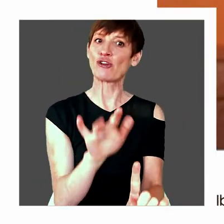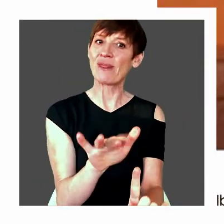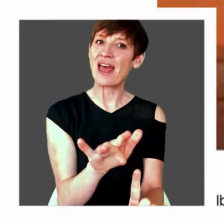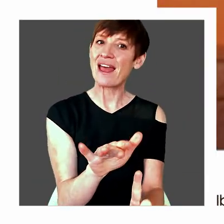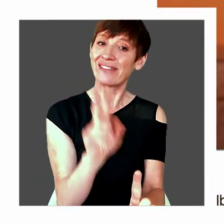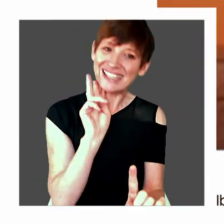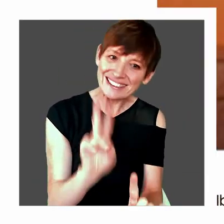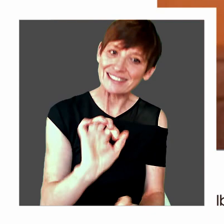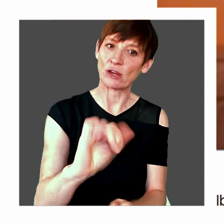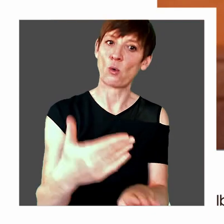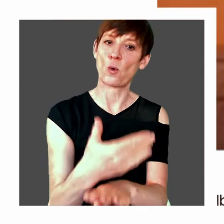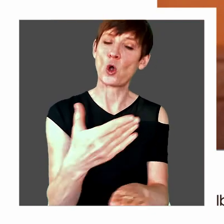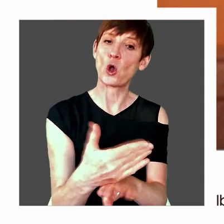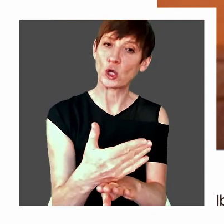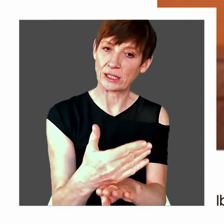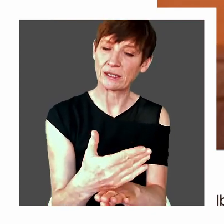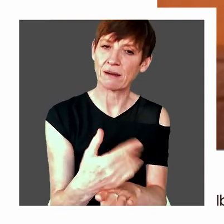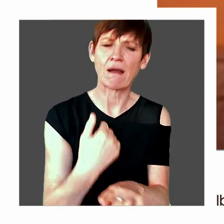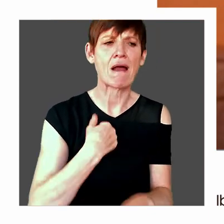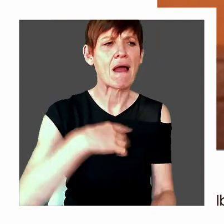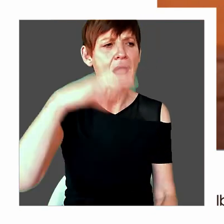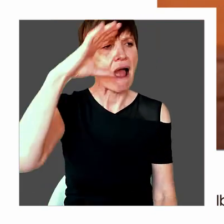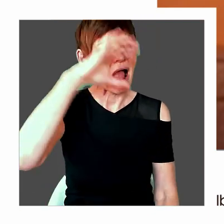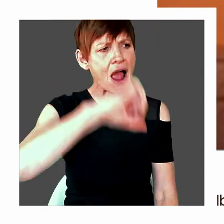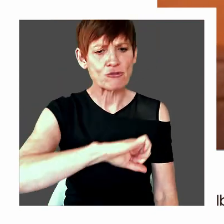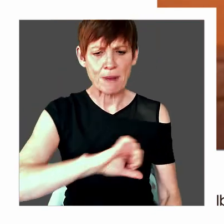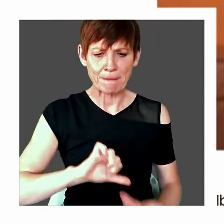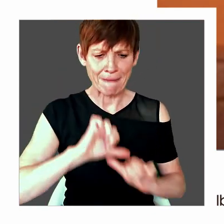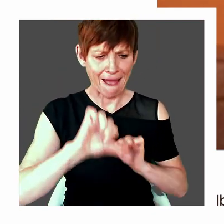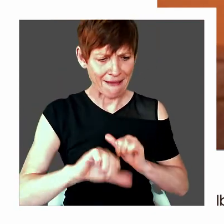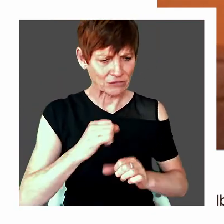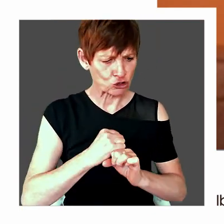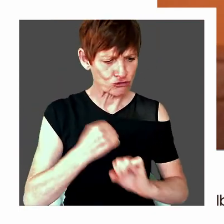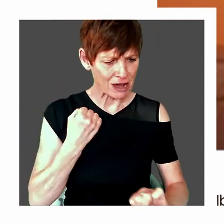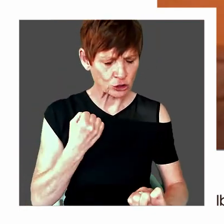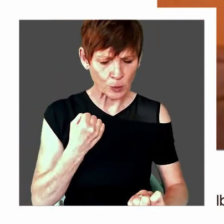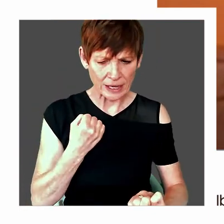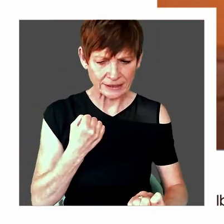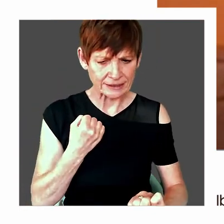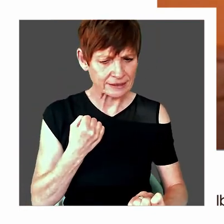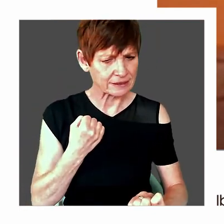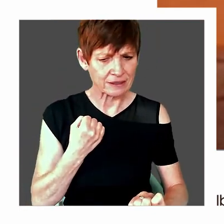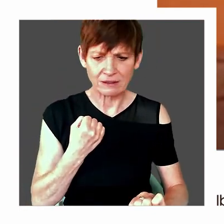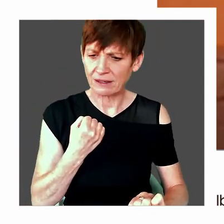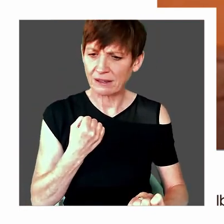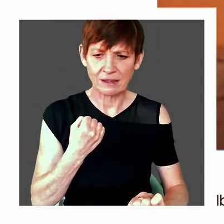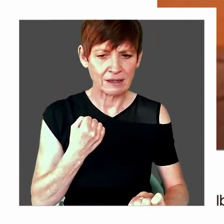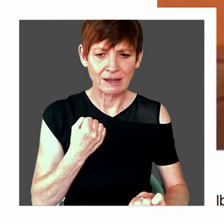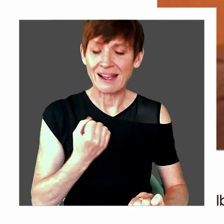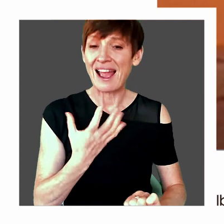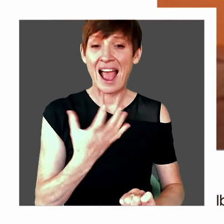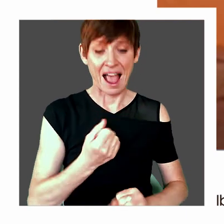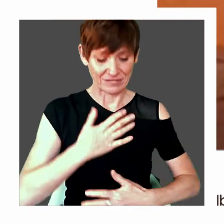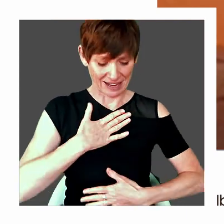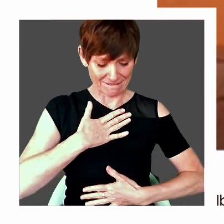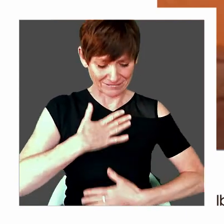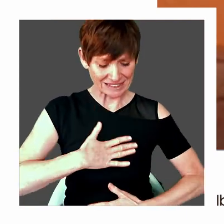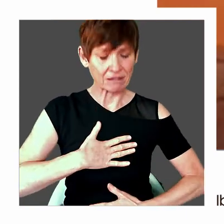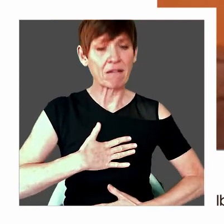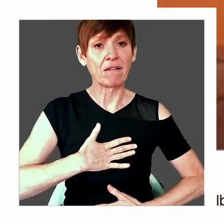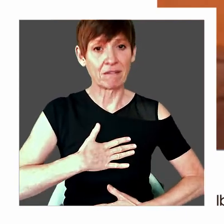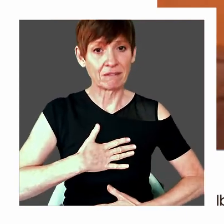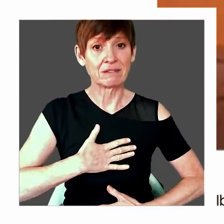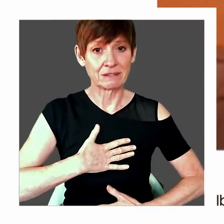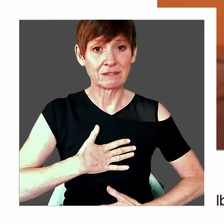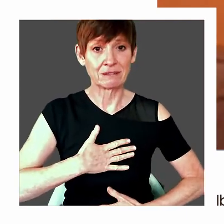work. Because I remember after graduating, even having the physical graduation show, I was like, this is